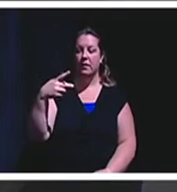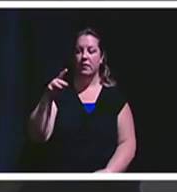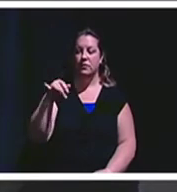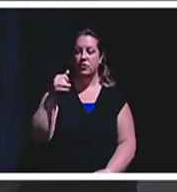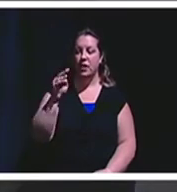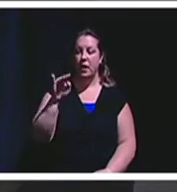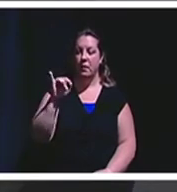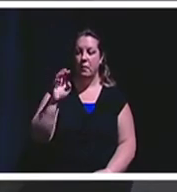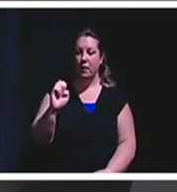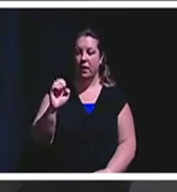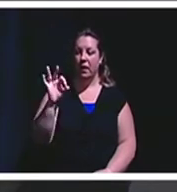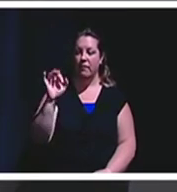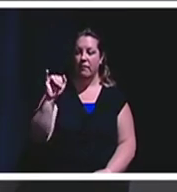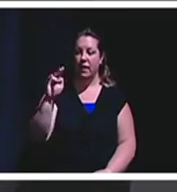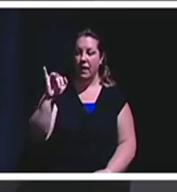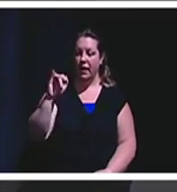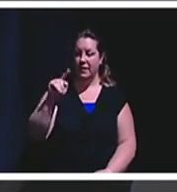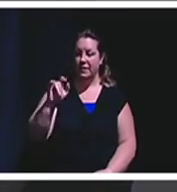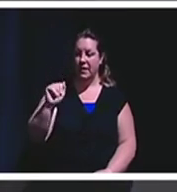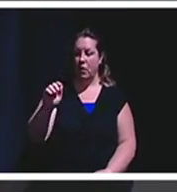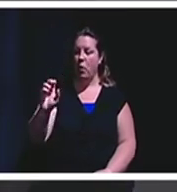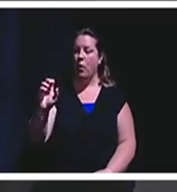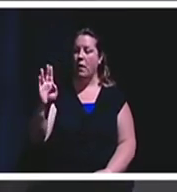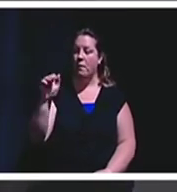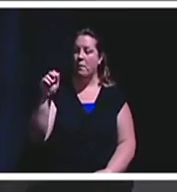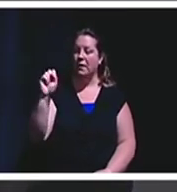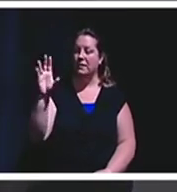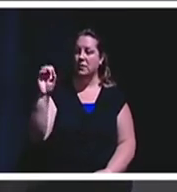Jamie Venazio Boscom.